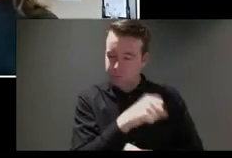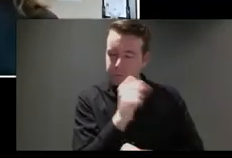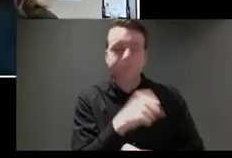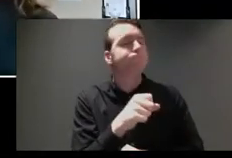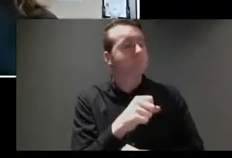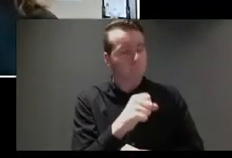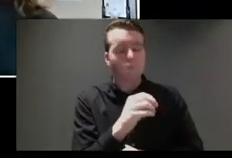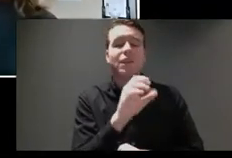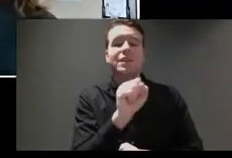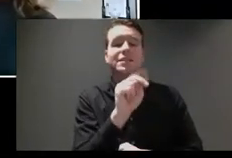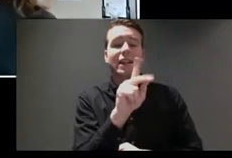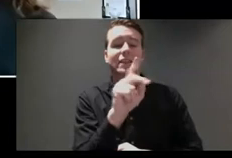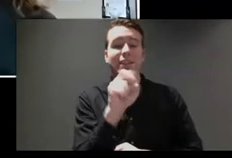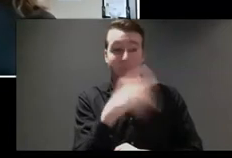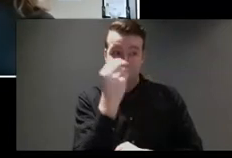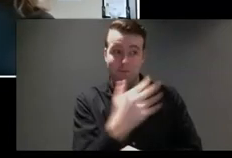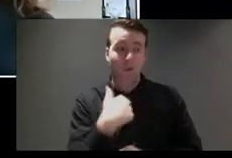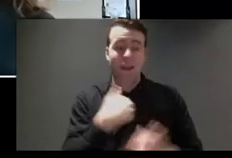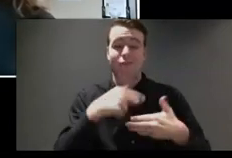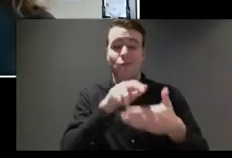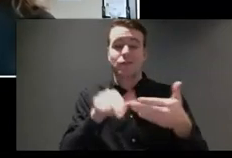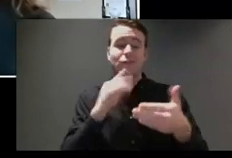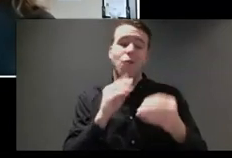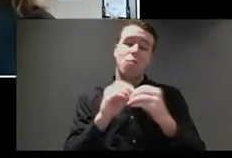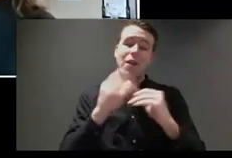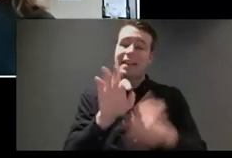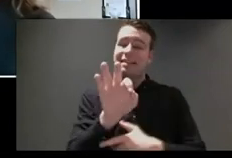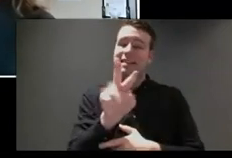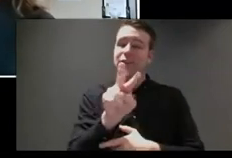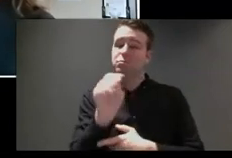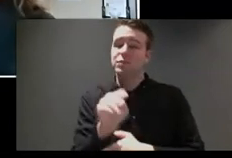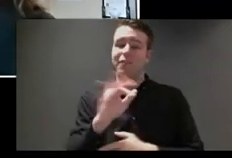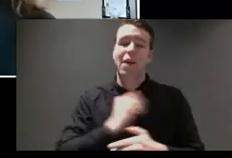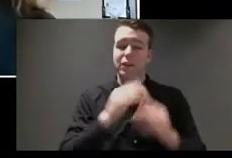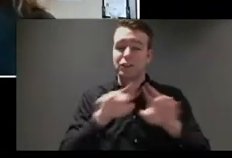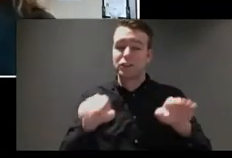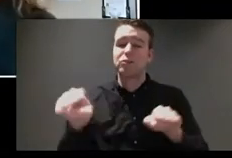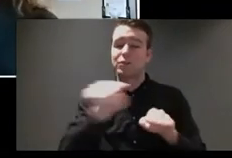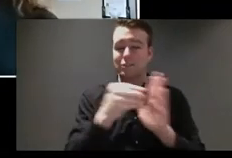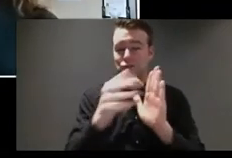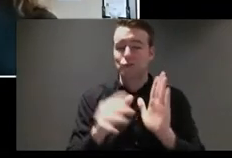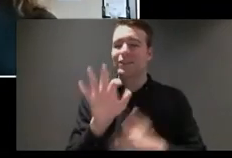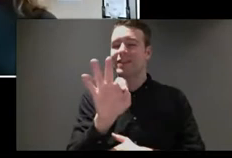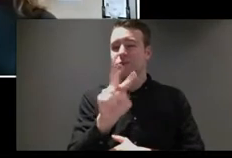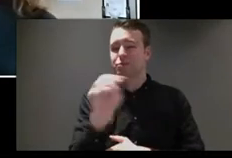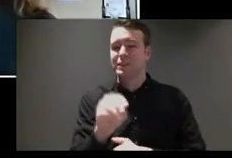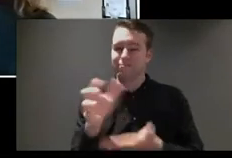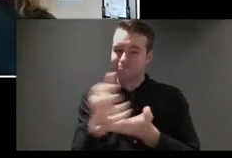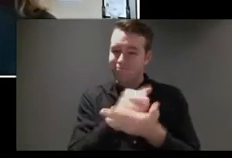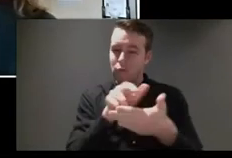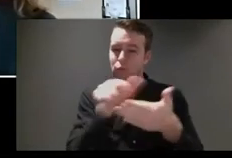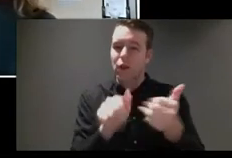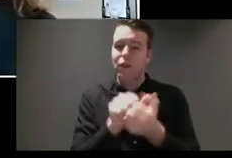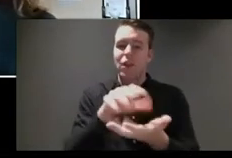So, Sunday, we have results for more than 92% of our children, our students, regarding learning